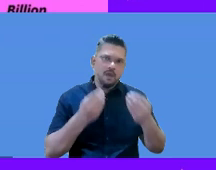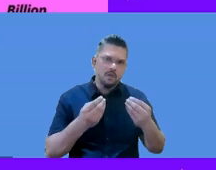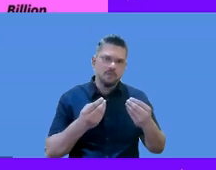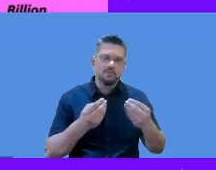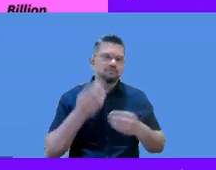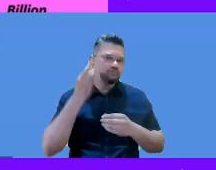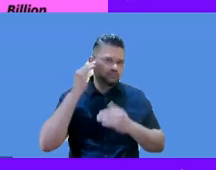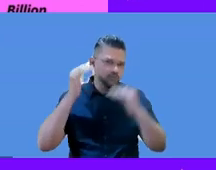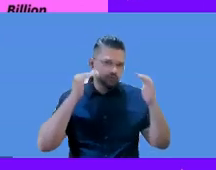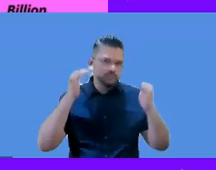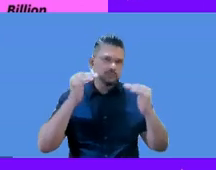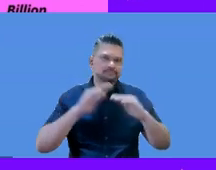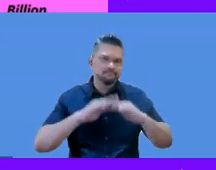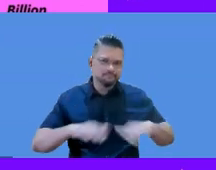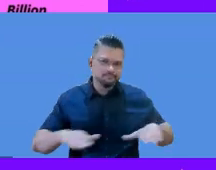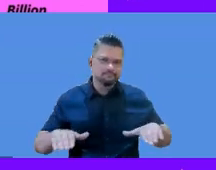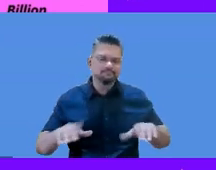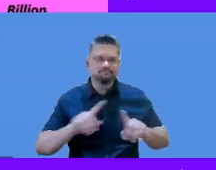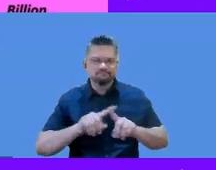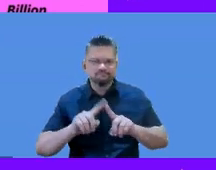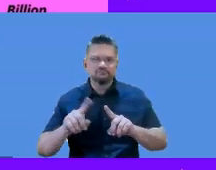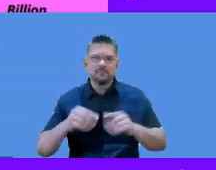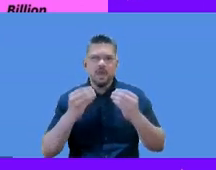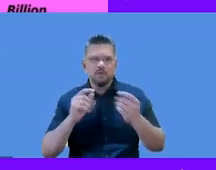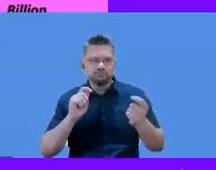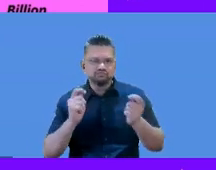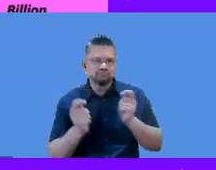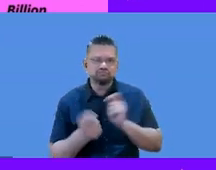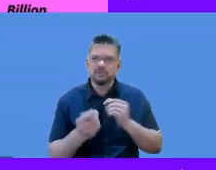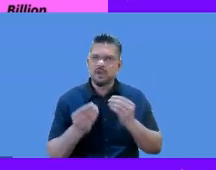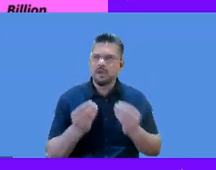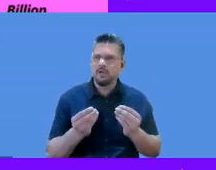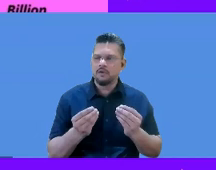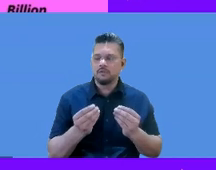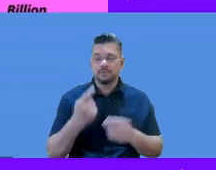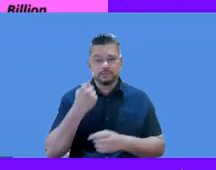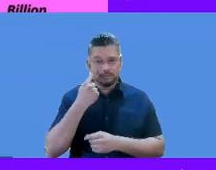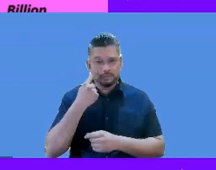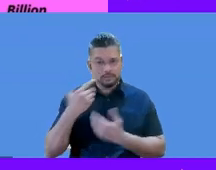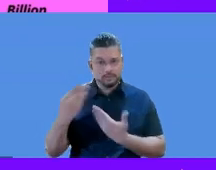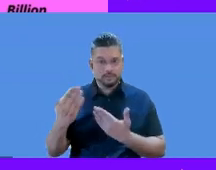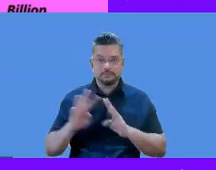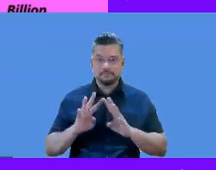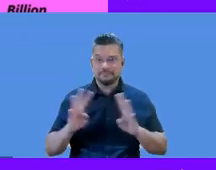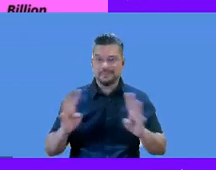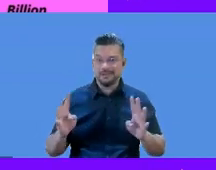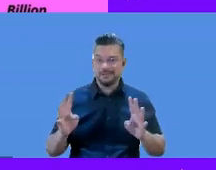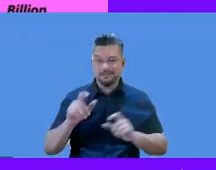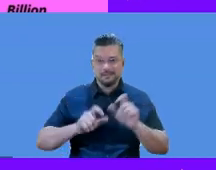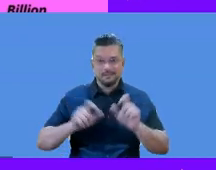to deliver meaningful change. So before we kick off the panel and we learn a bit more about this, I'm happy to share with you a